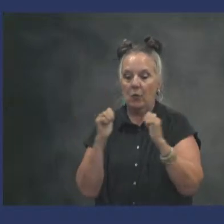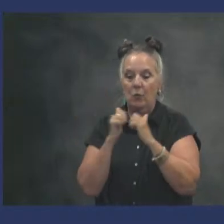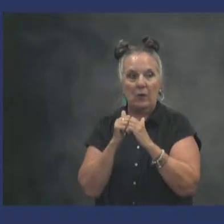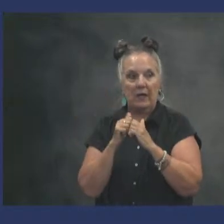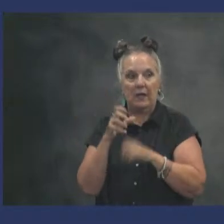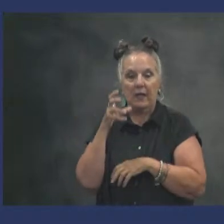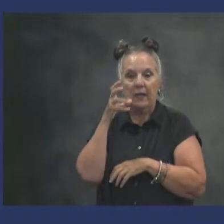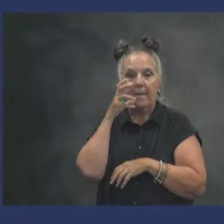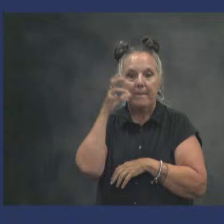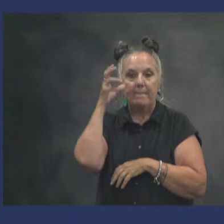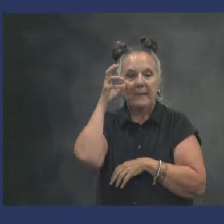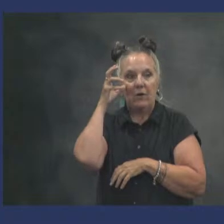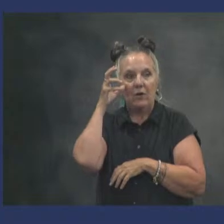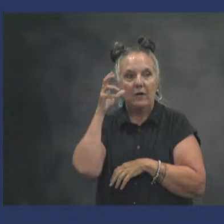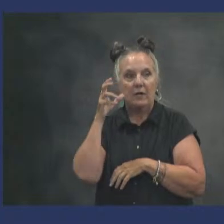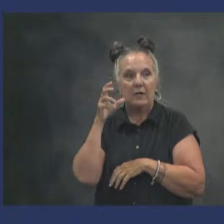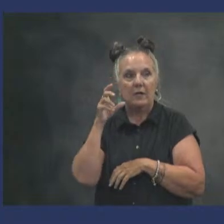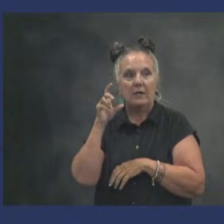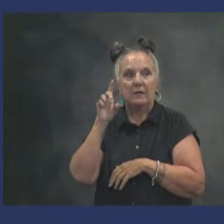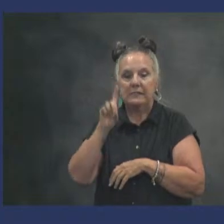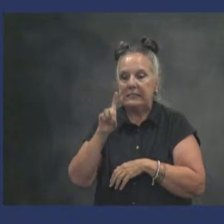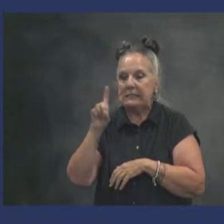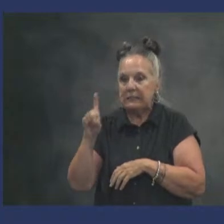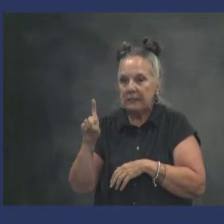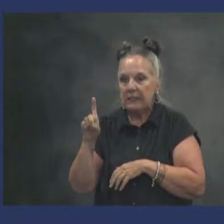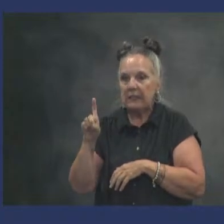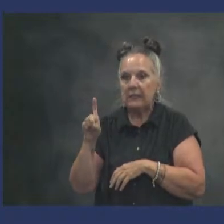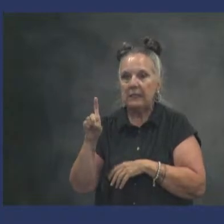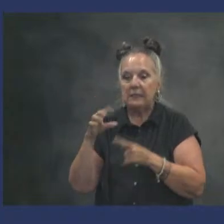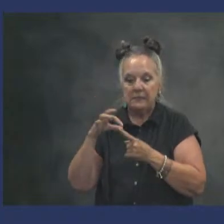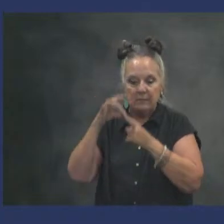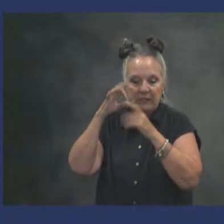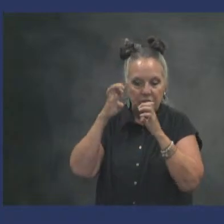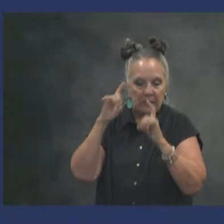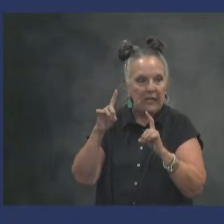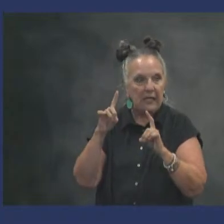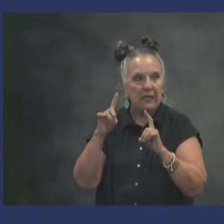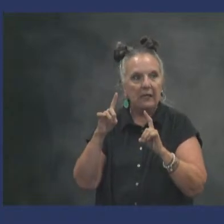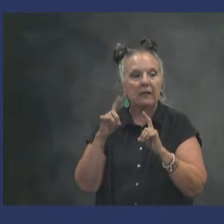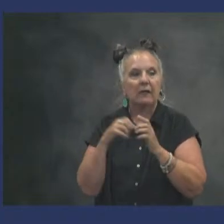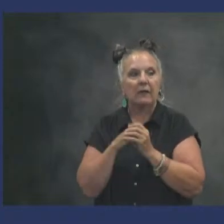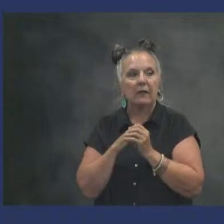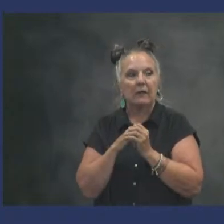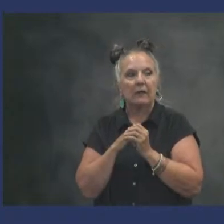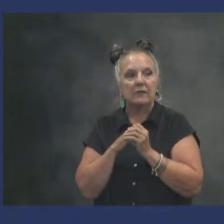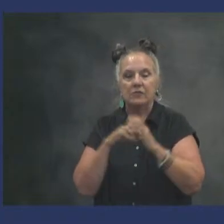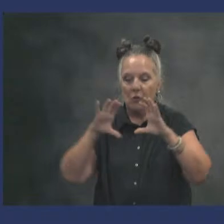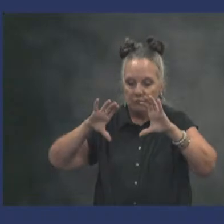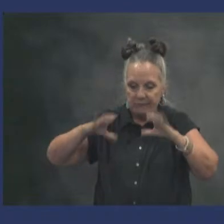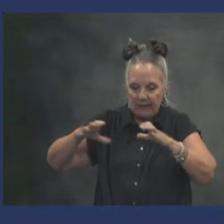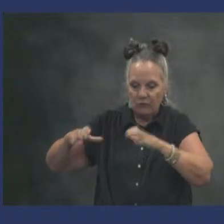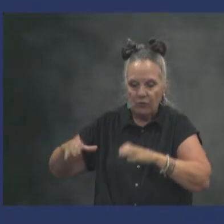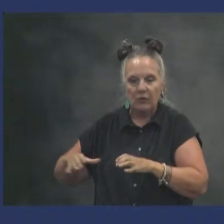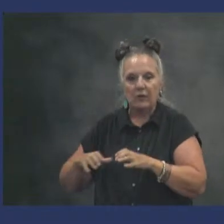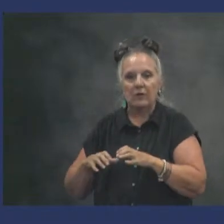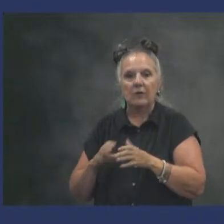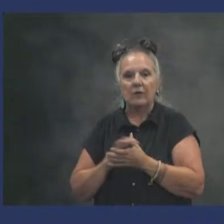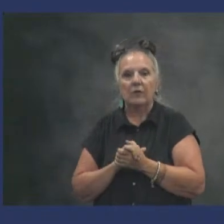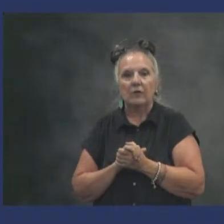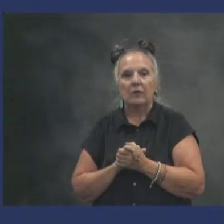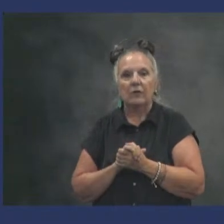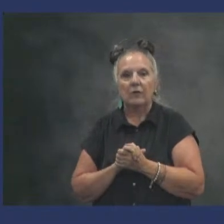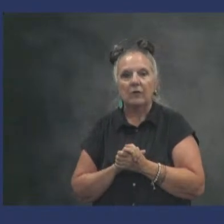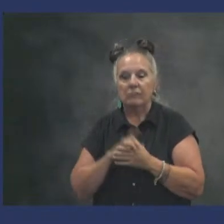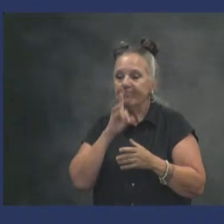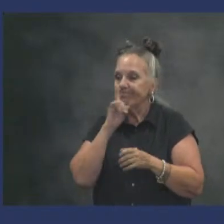DD program areas, and we've identified them in the main categories. For the most part, we're holding